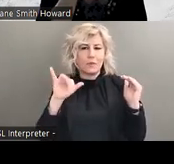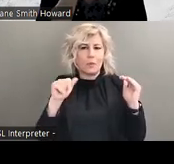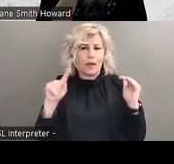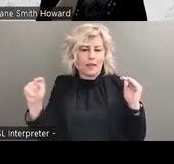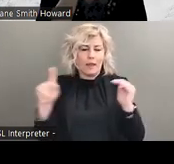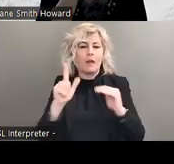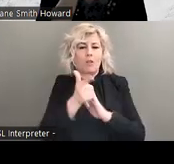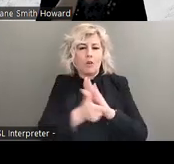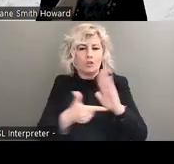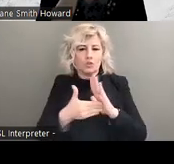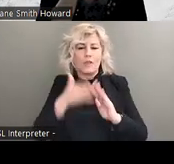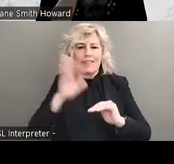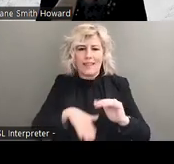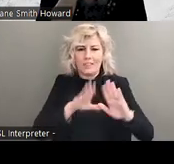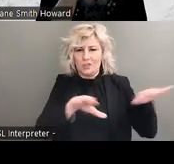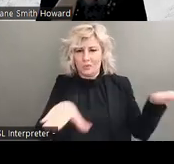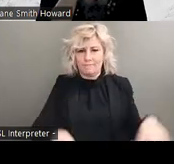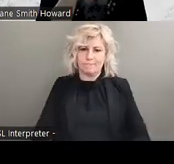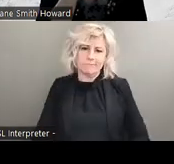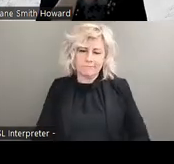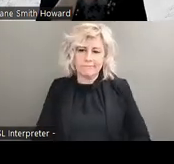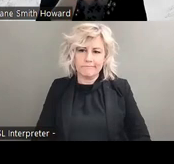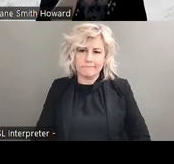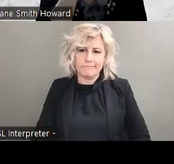for children. So,